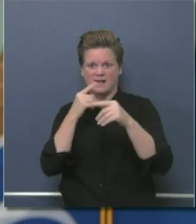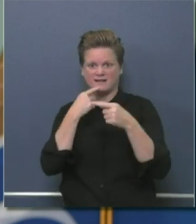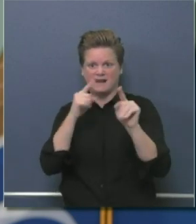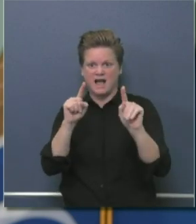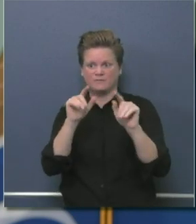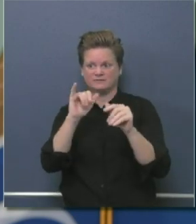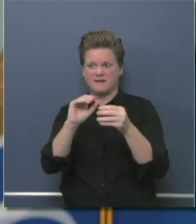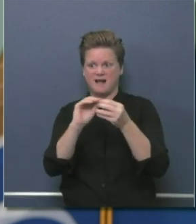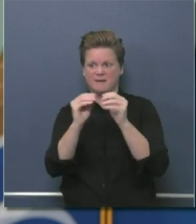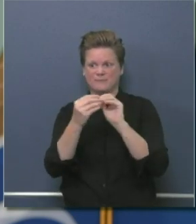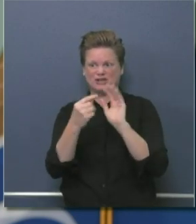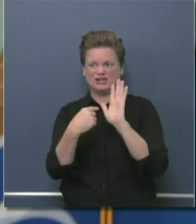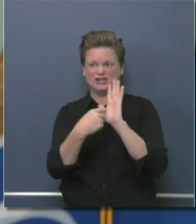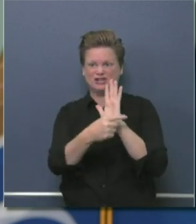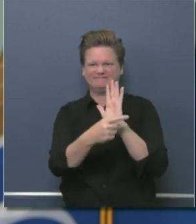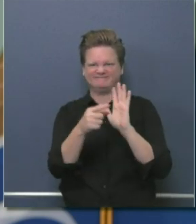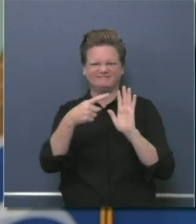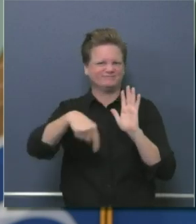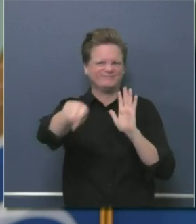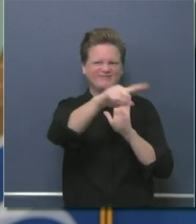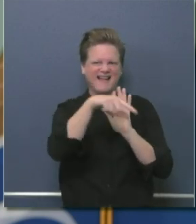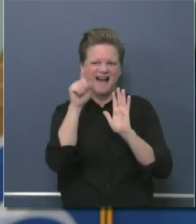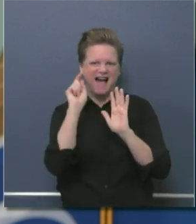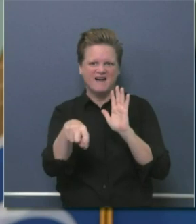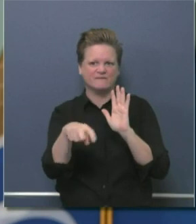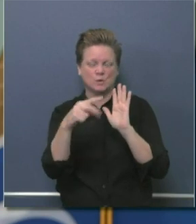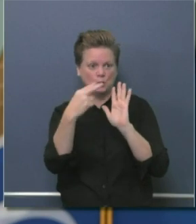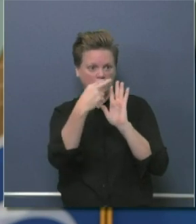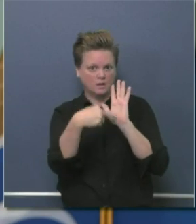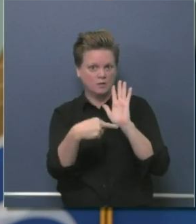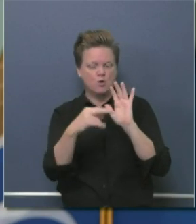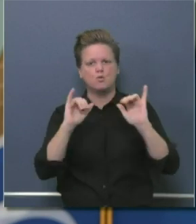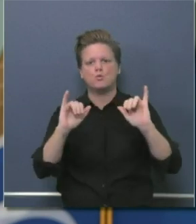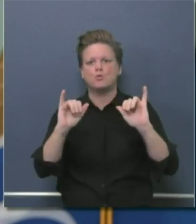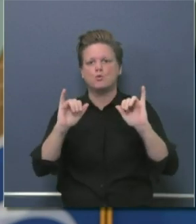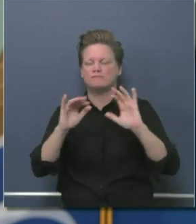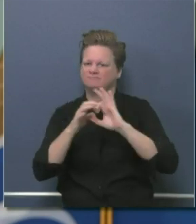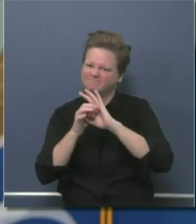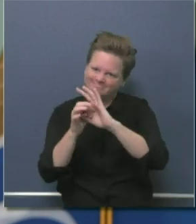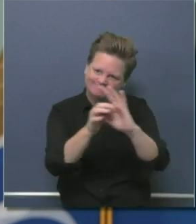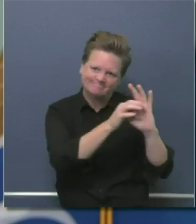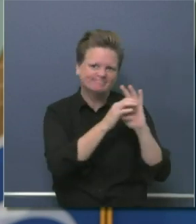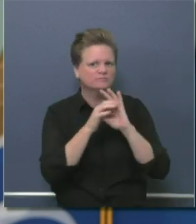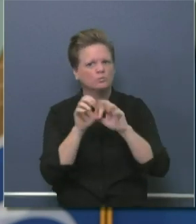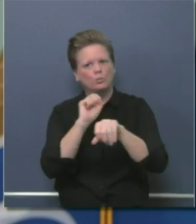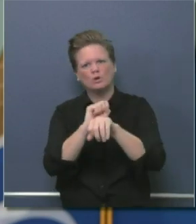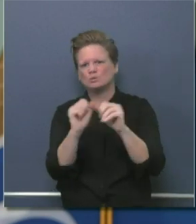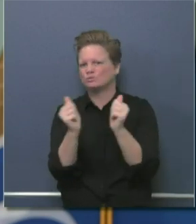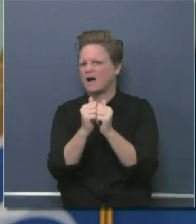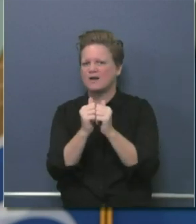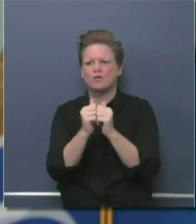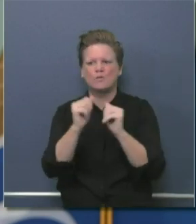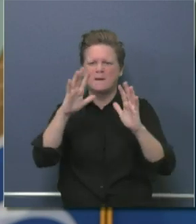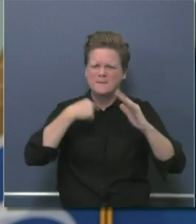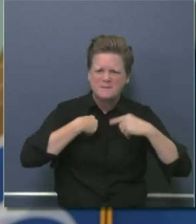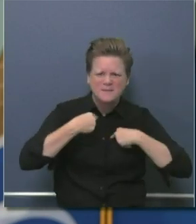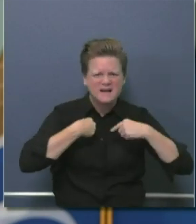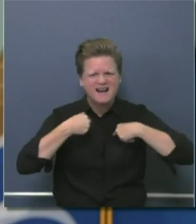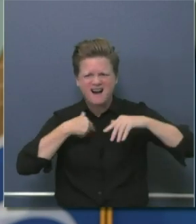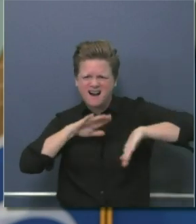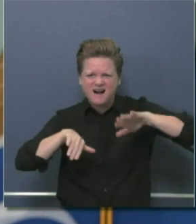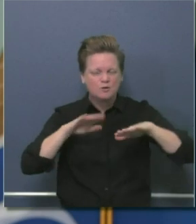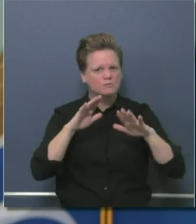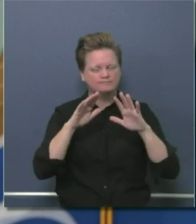engage together to undertake to unwind that and get back on our feet. So let me just answer that point of your question. I